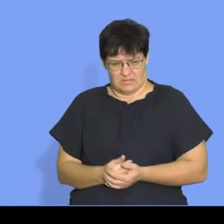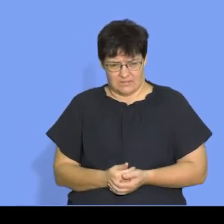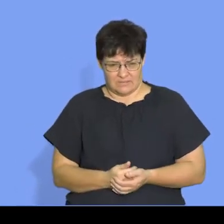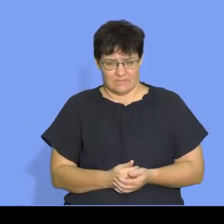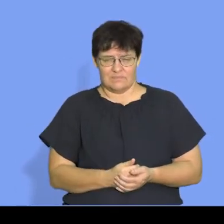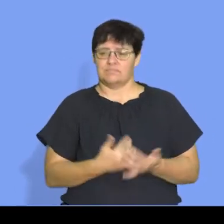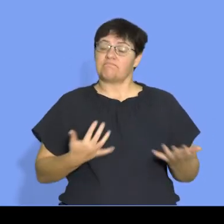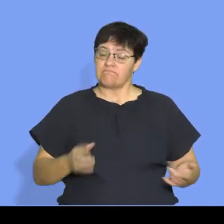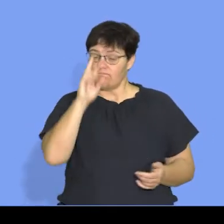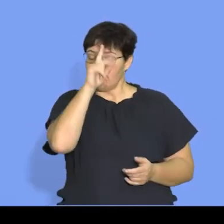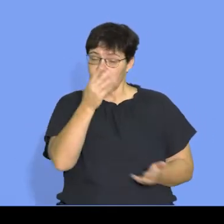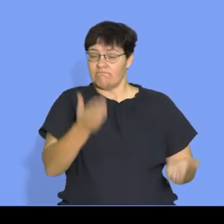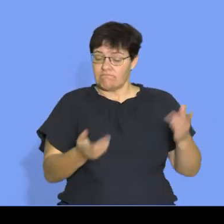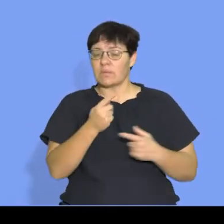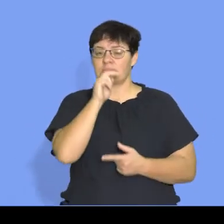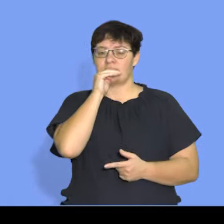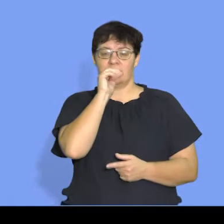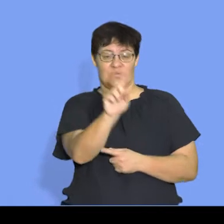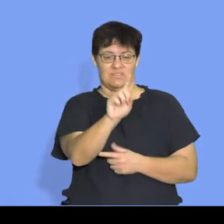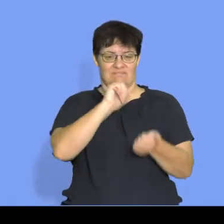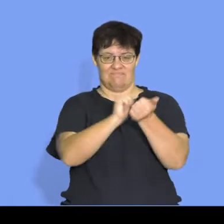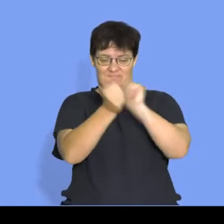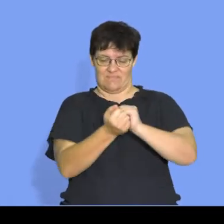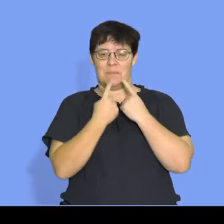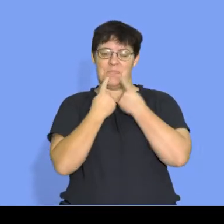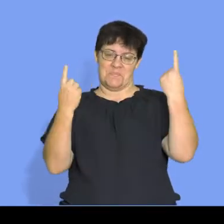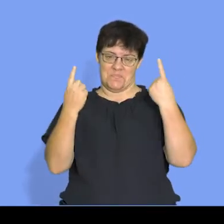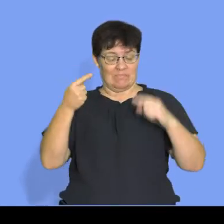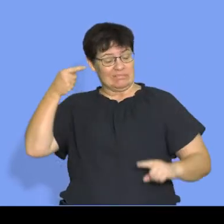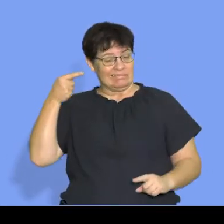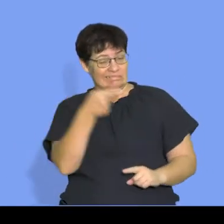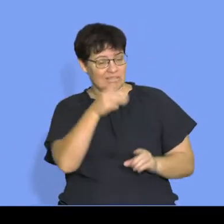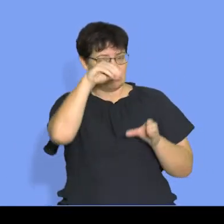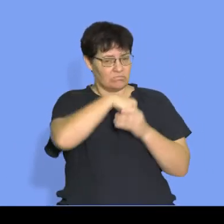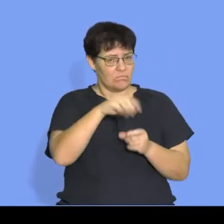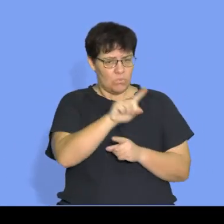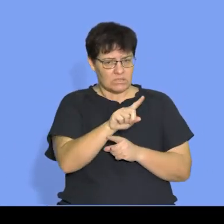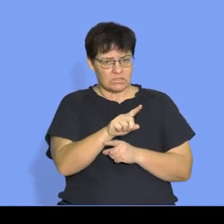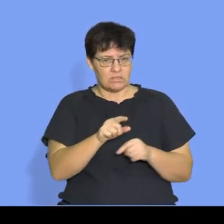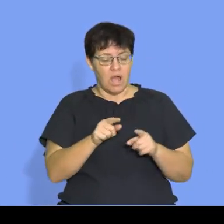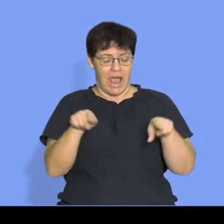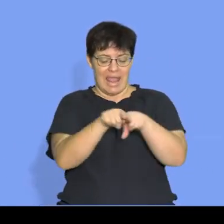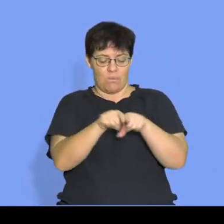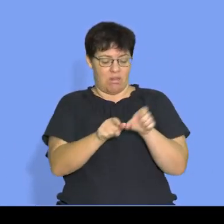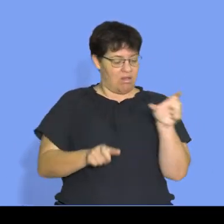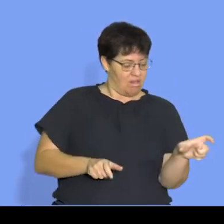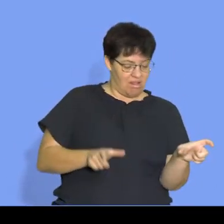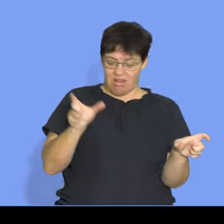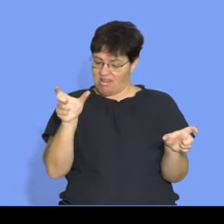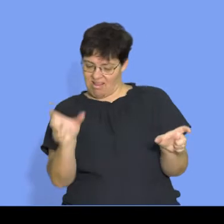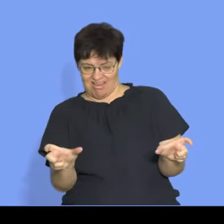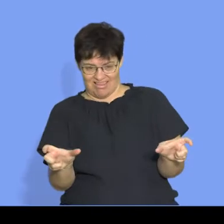Remember, an equation will be a mathematical statement consisting of an equal symbol between 2